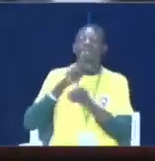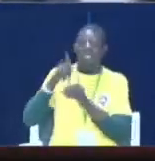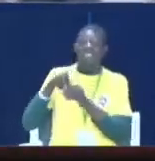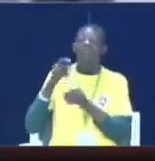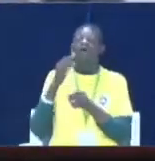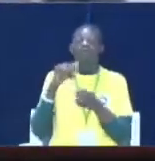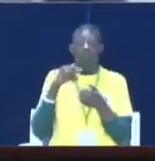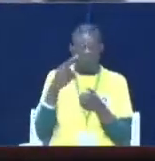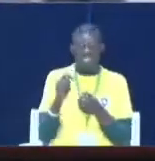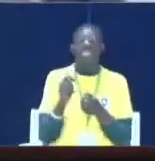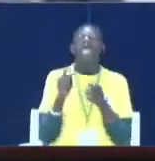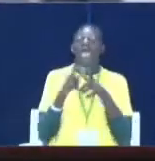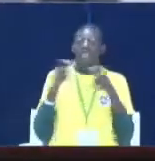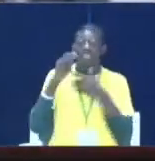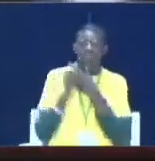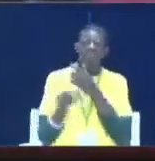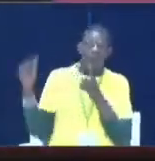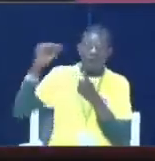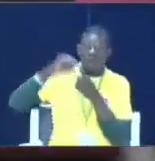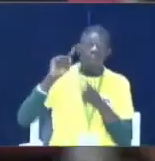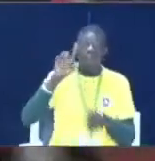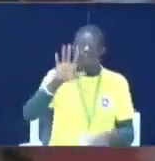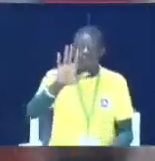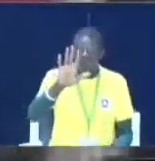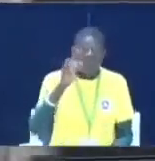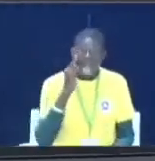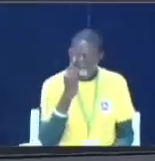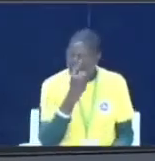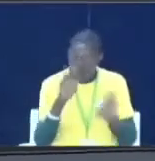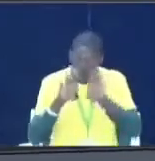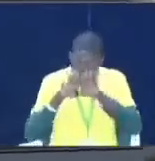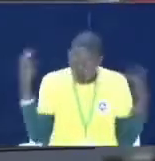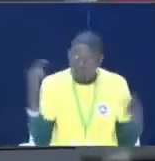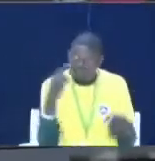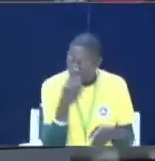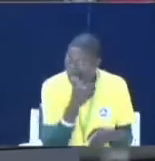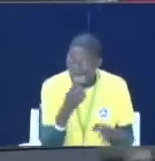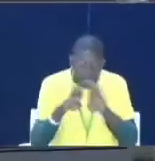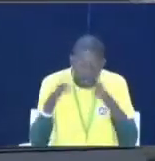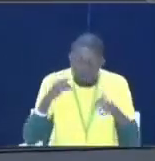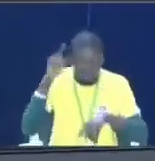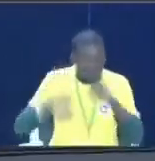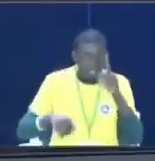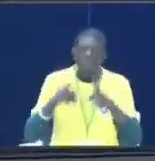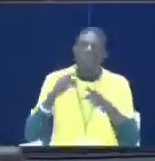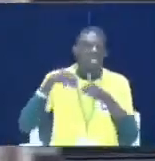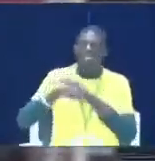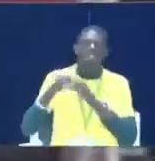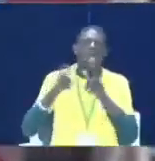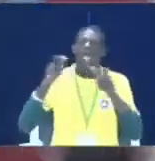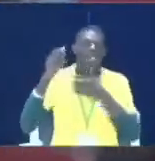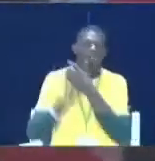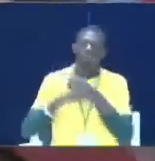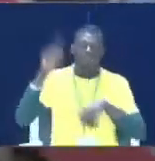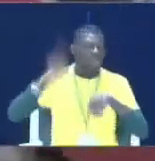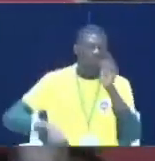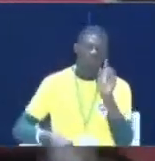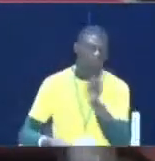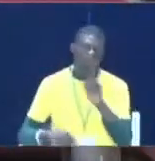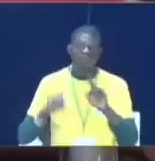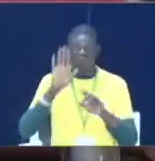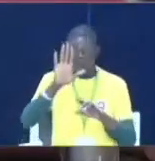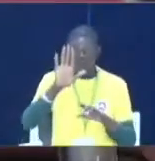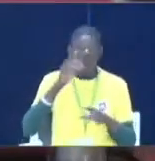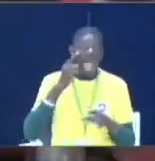enlargement. Until your eyes are opened, you can never come into enlargement.